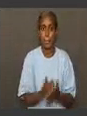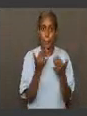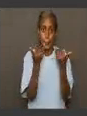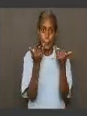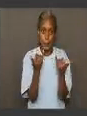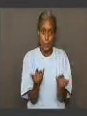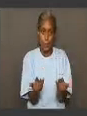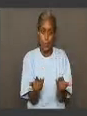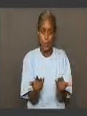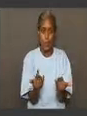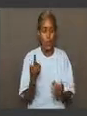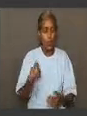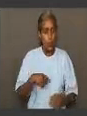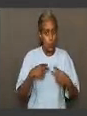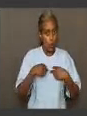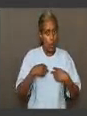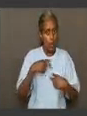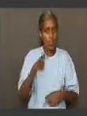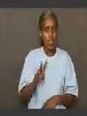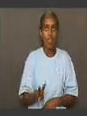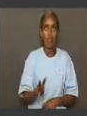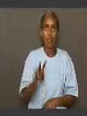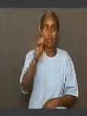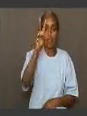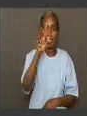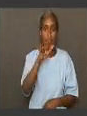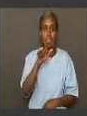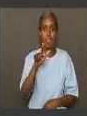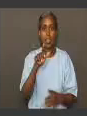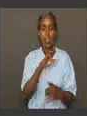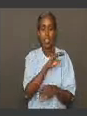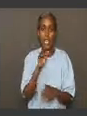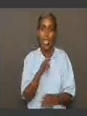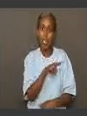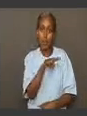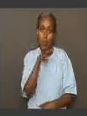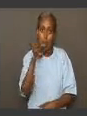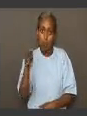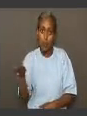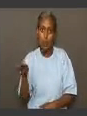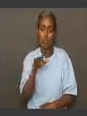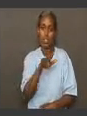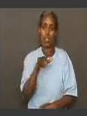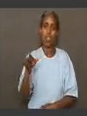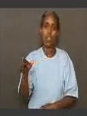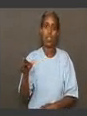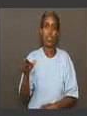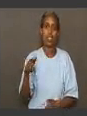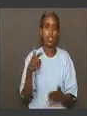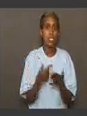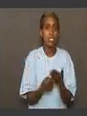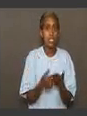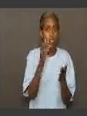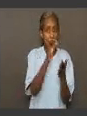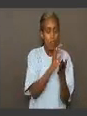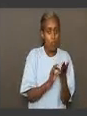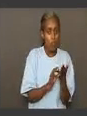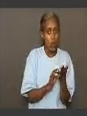Now, we have a vertical line and a horizontal line that form